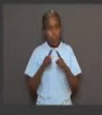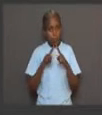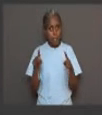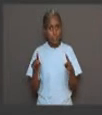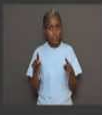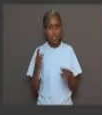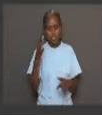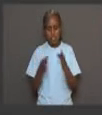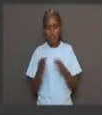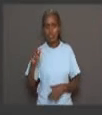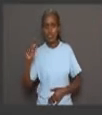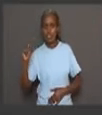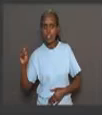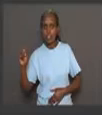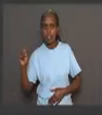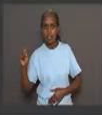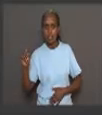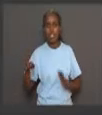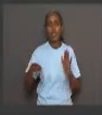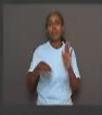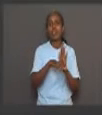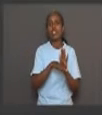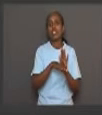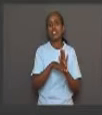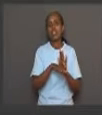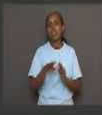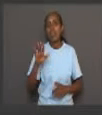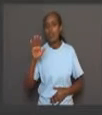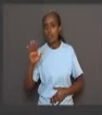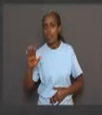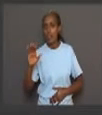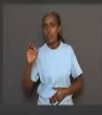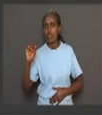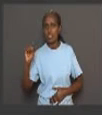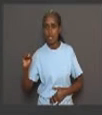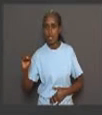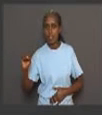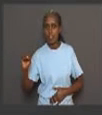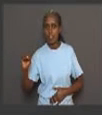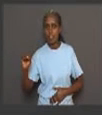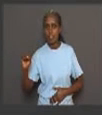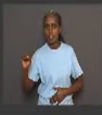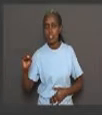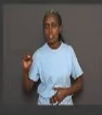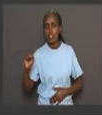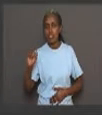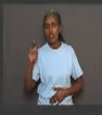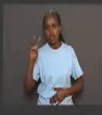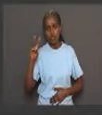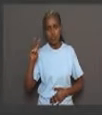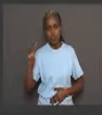But if T were to represent 5 seconds instead of